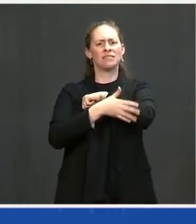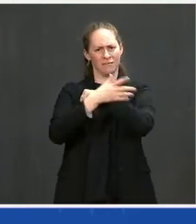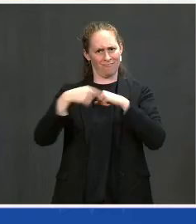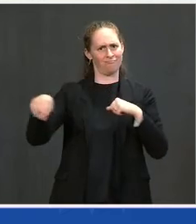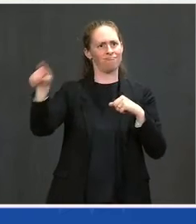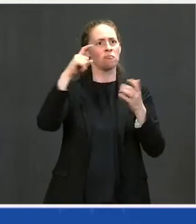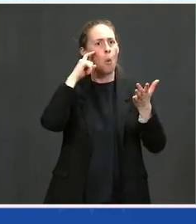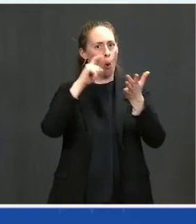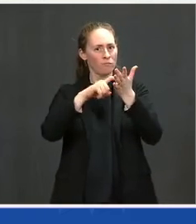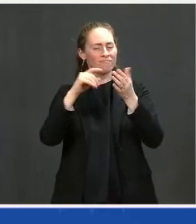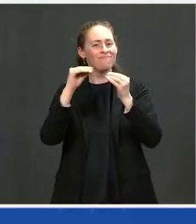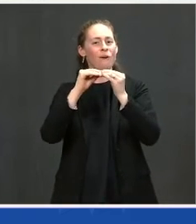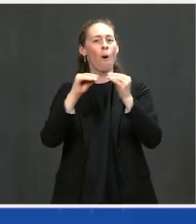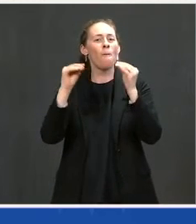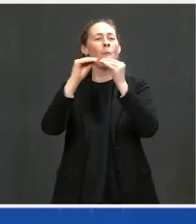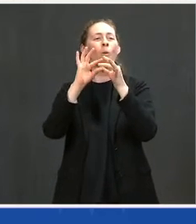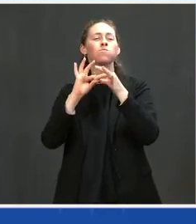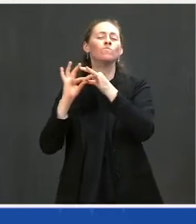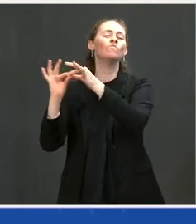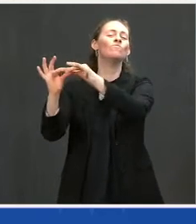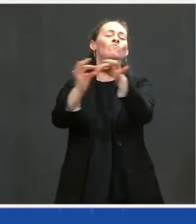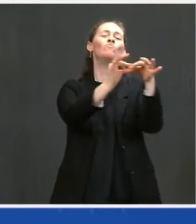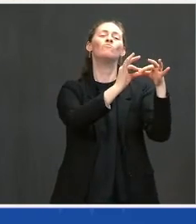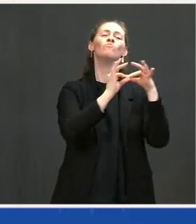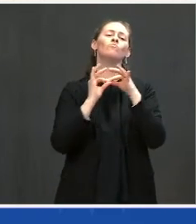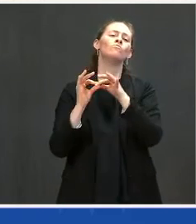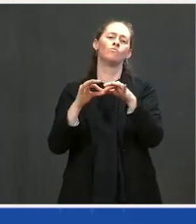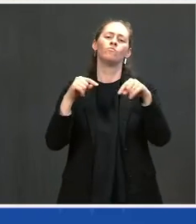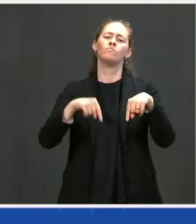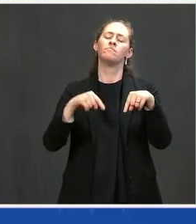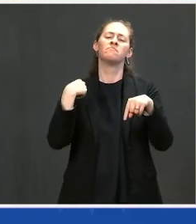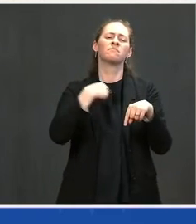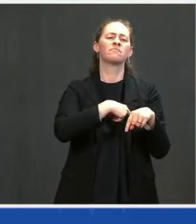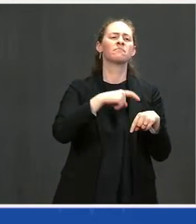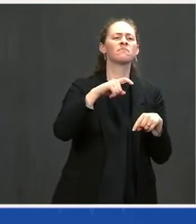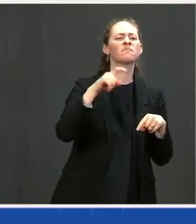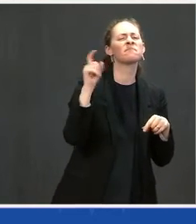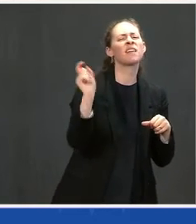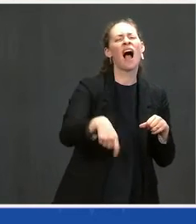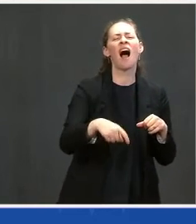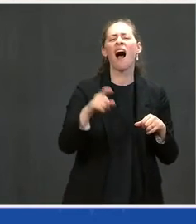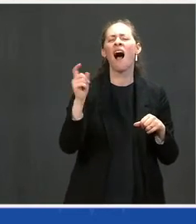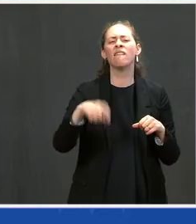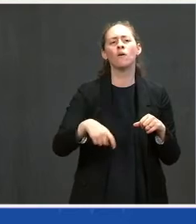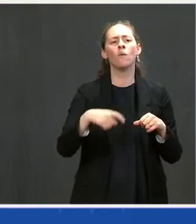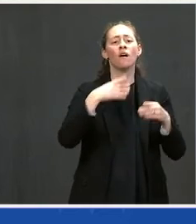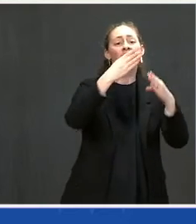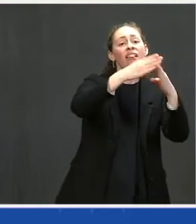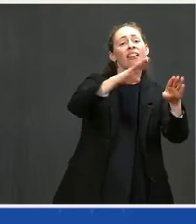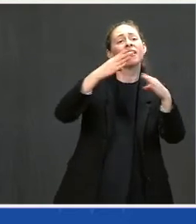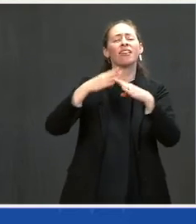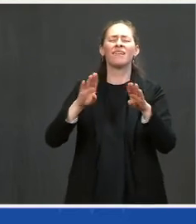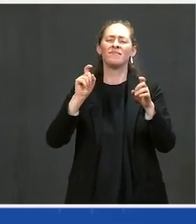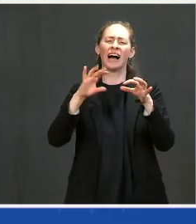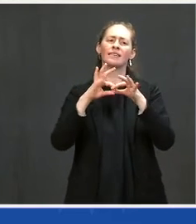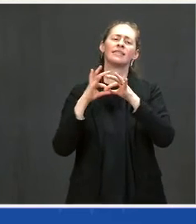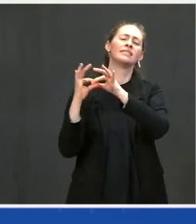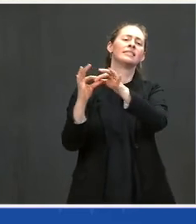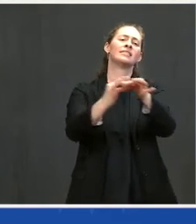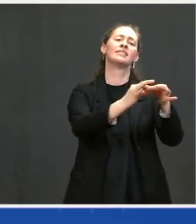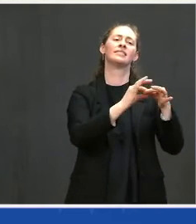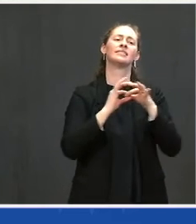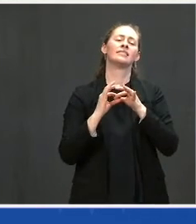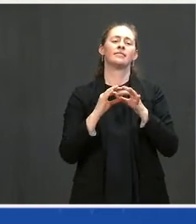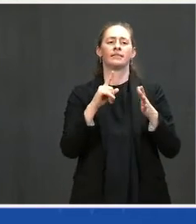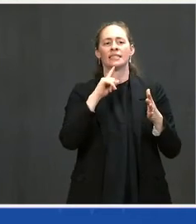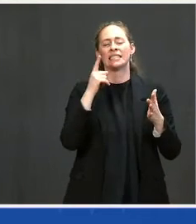to. So from my perspective, you know, it's, to me, it's about just, you